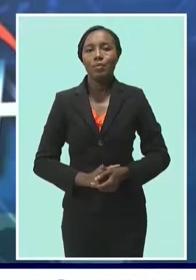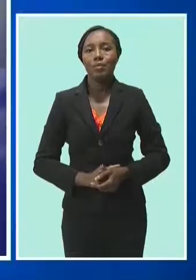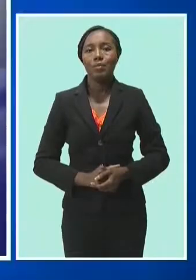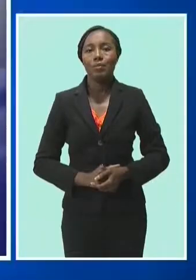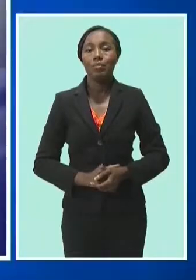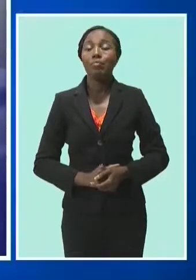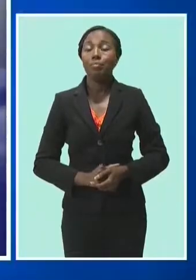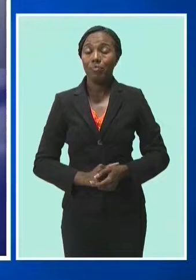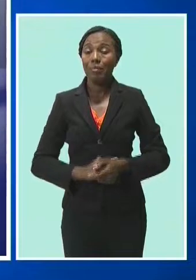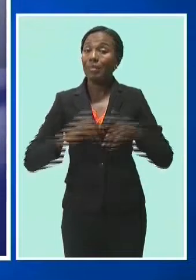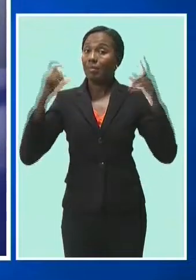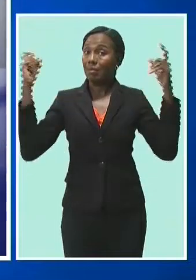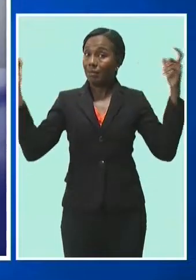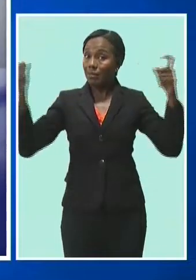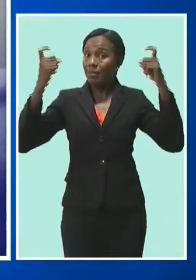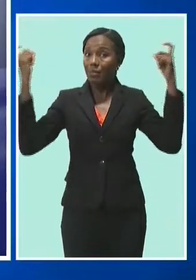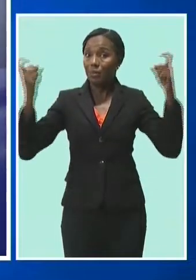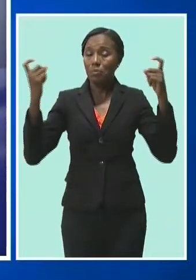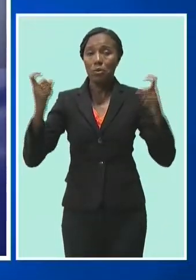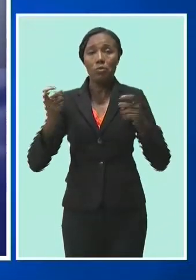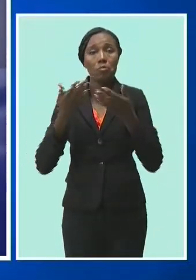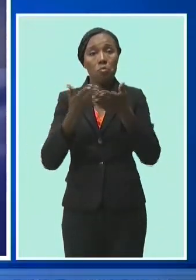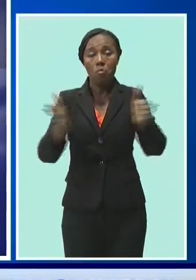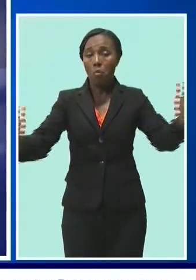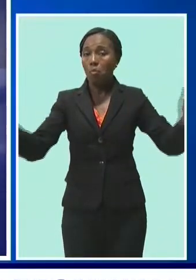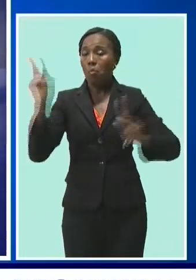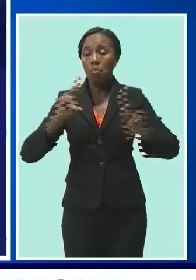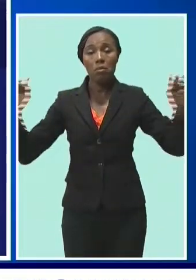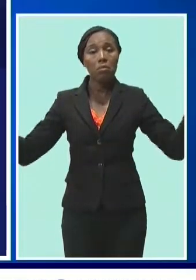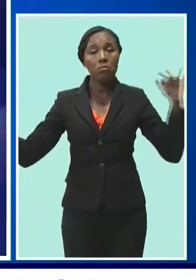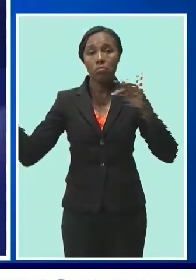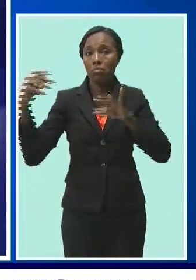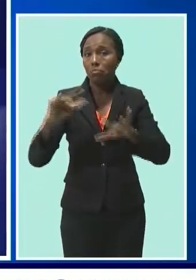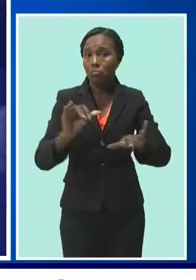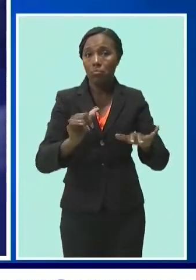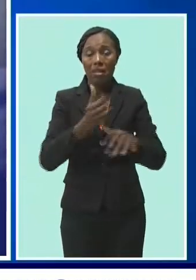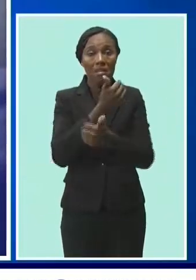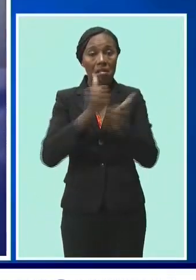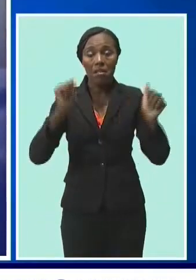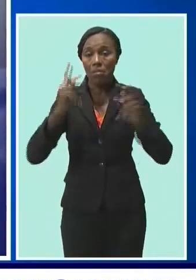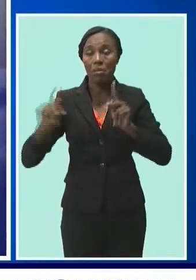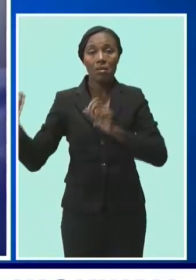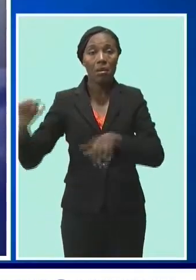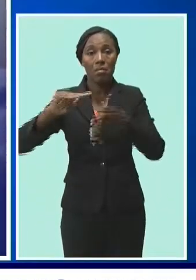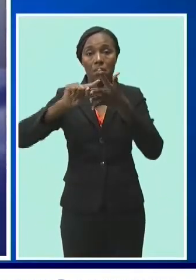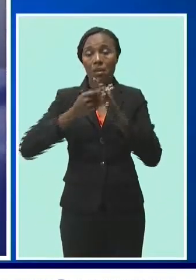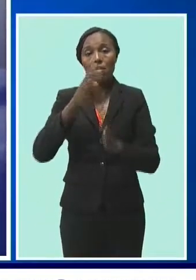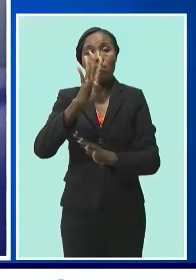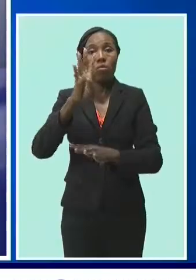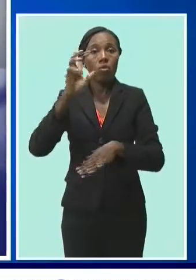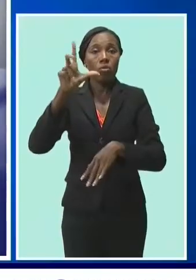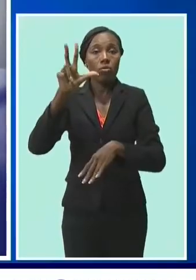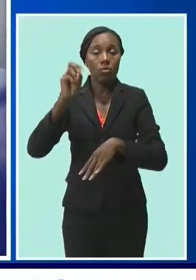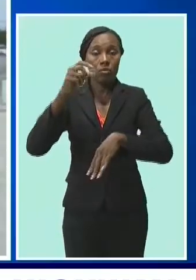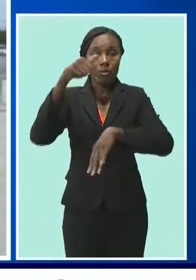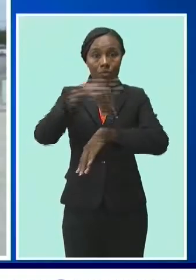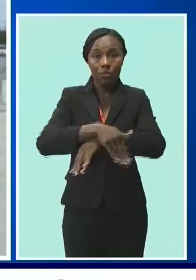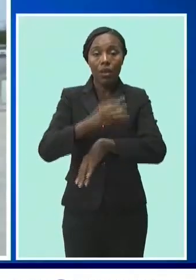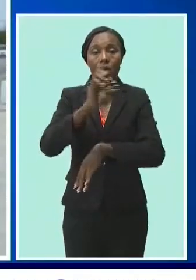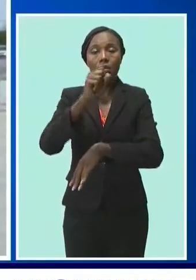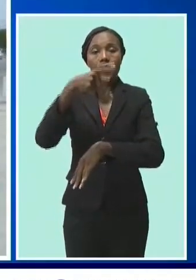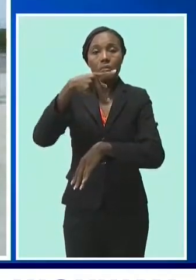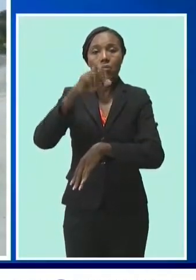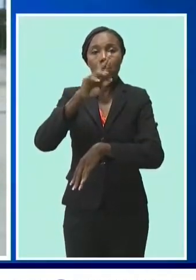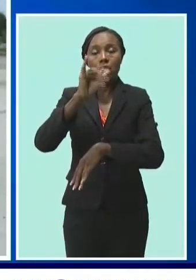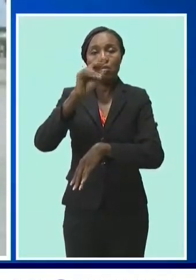The ceremony is a public ceremony, free to members of the public to attend. It starts at 4:30 in the afternoon on the Spring Garden